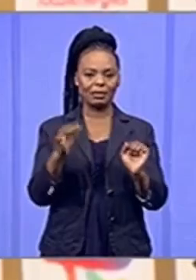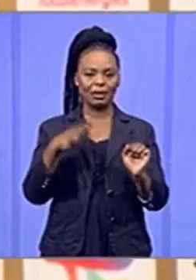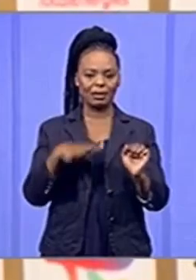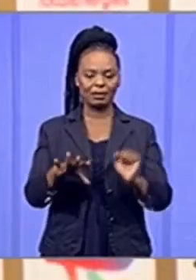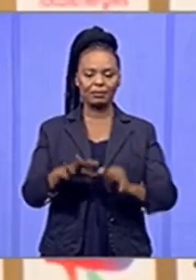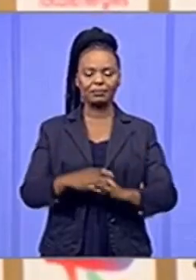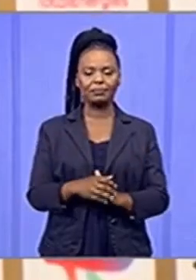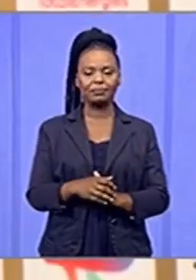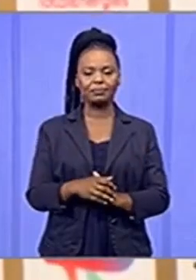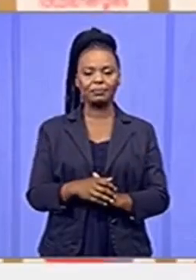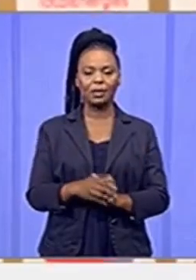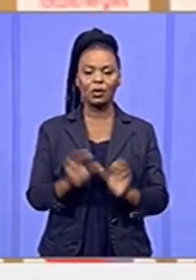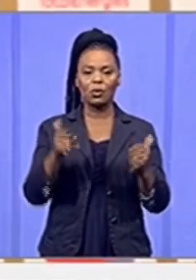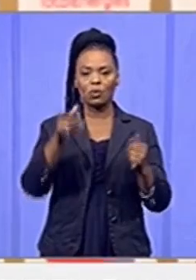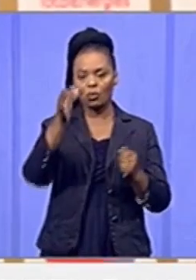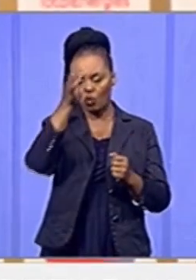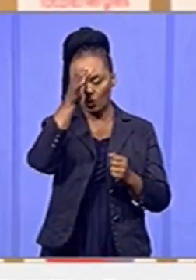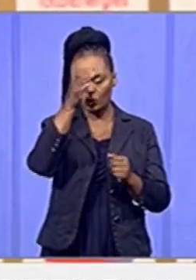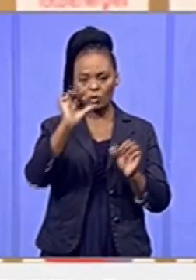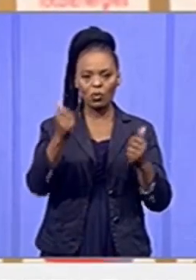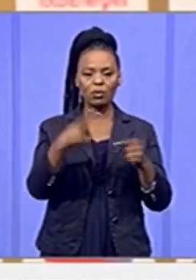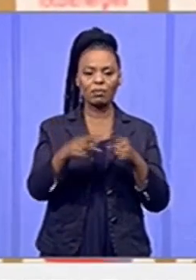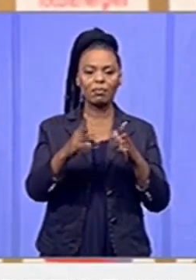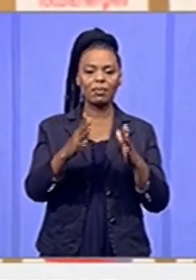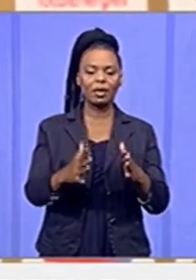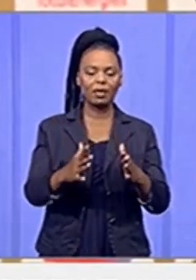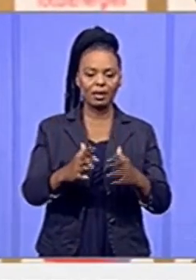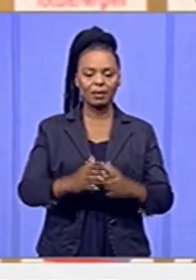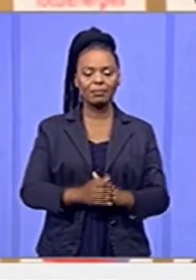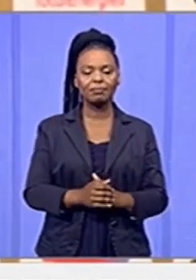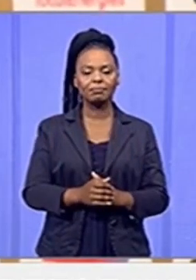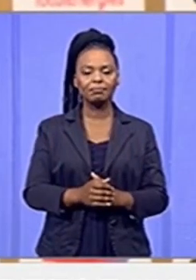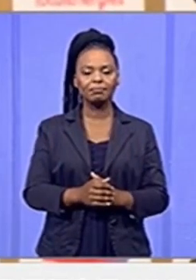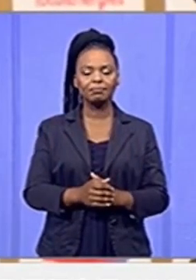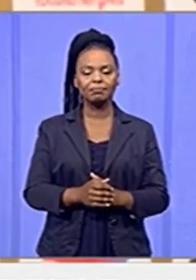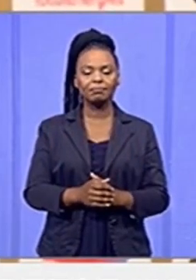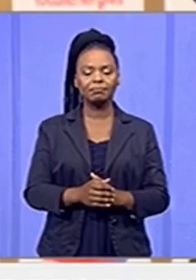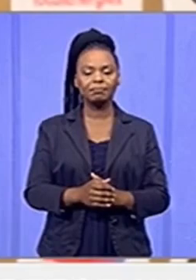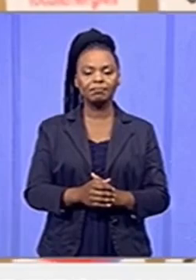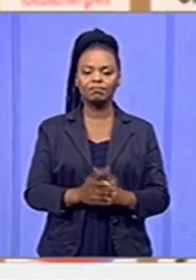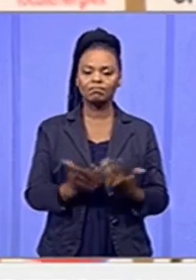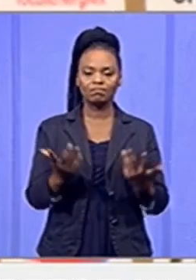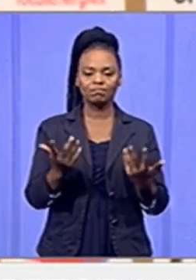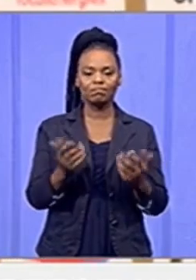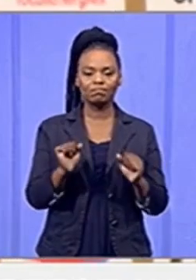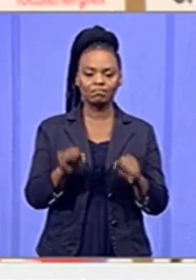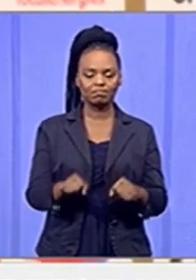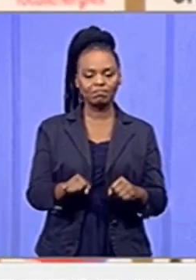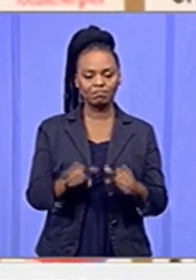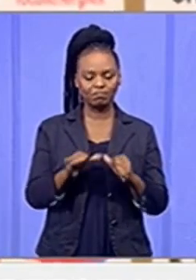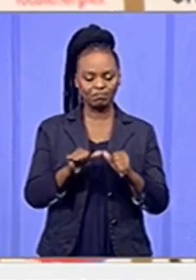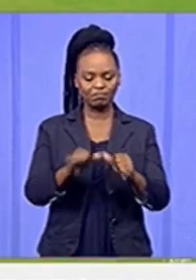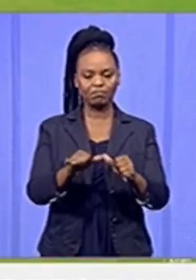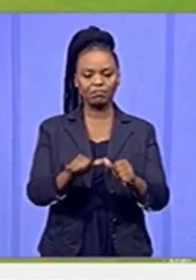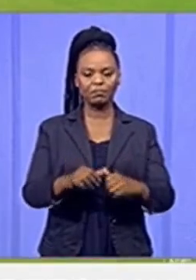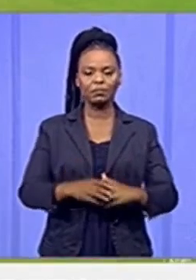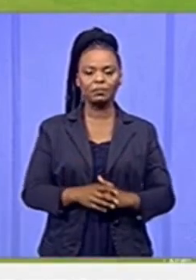Hilal good coach, good players. I said it before. So we take the point and we move.